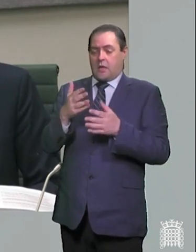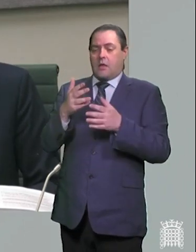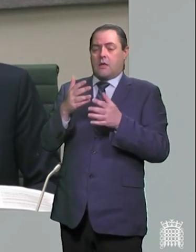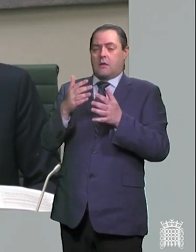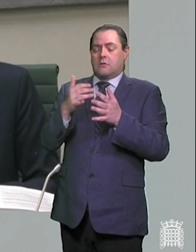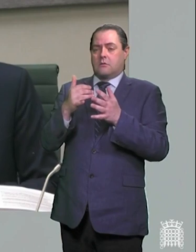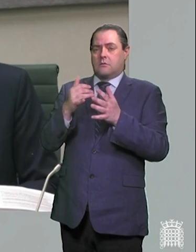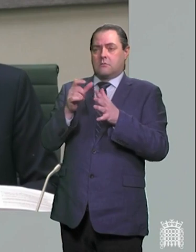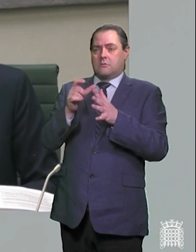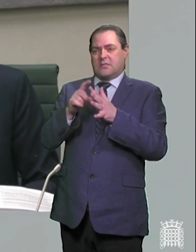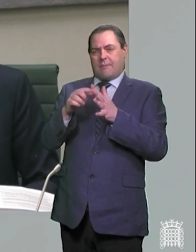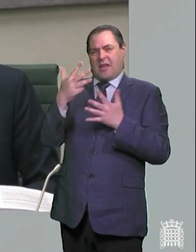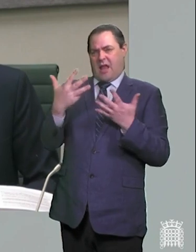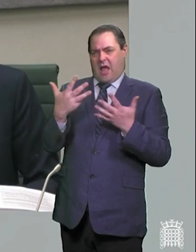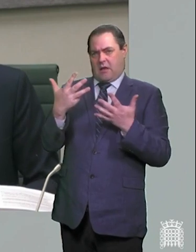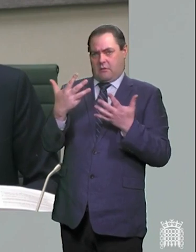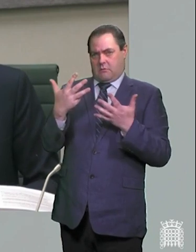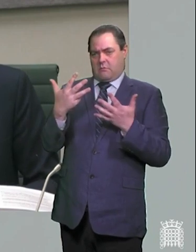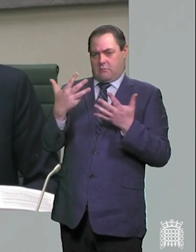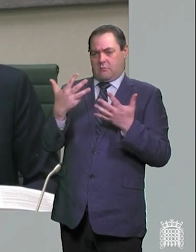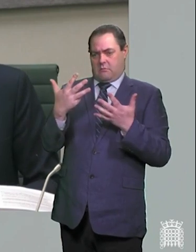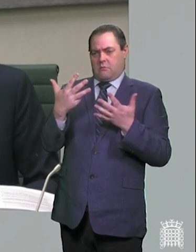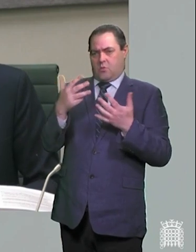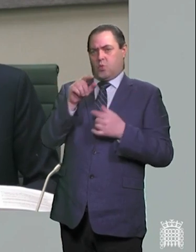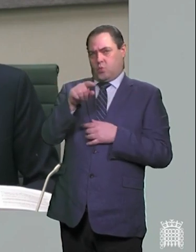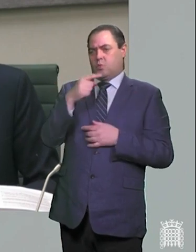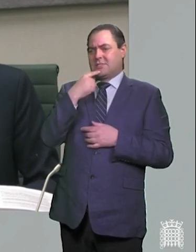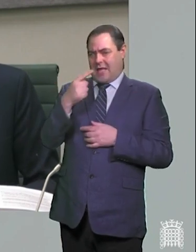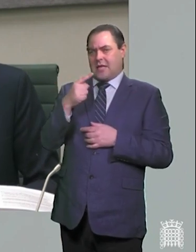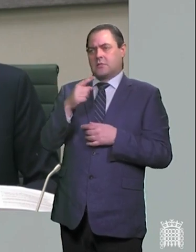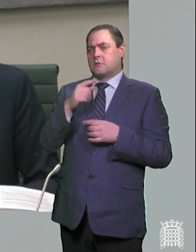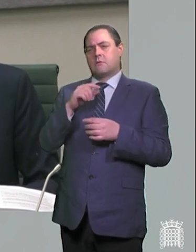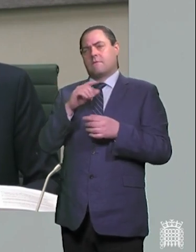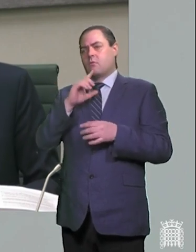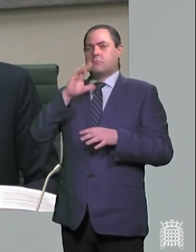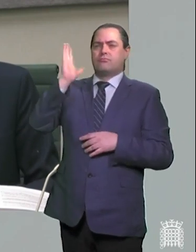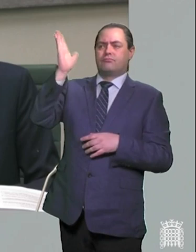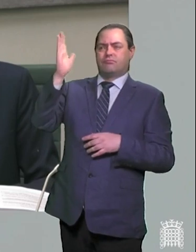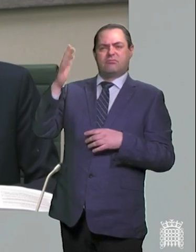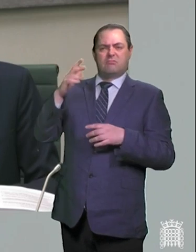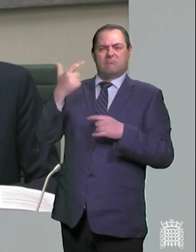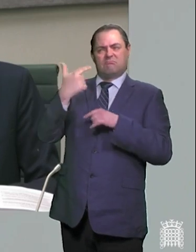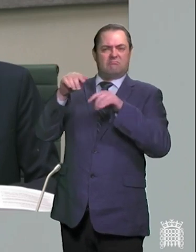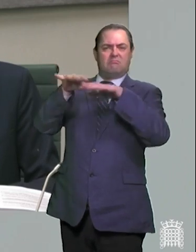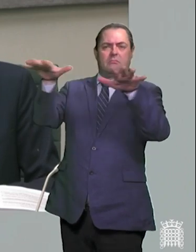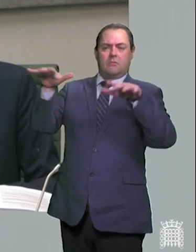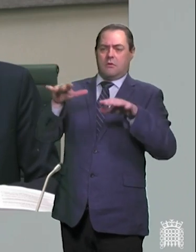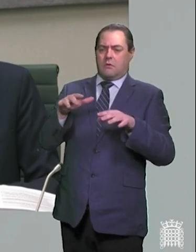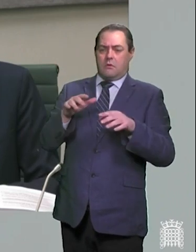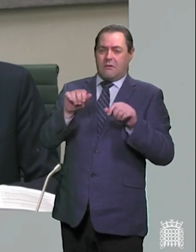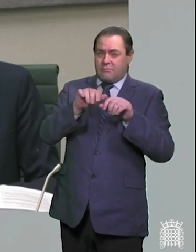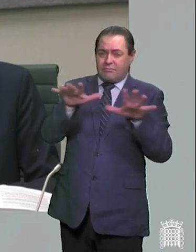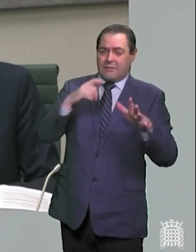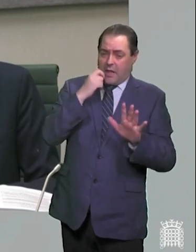week before the first of the gatherings that I will ask you about, you said at a COVID press conference, and I quote, "Neither mass testing